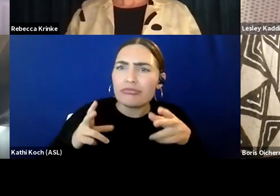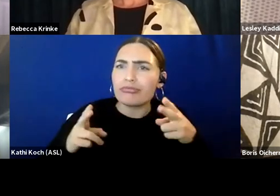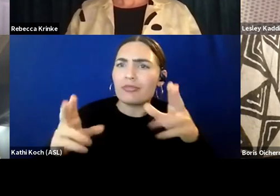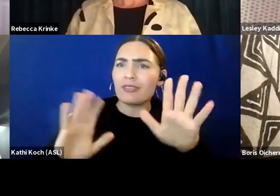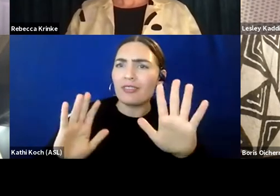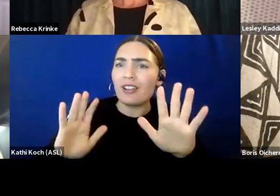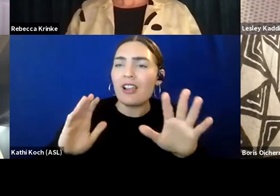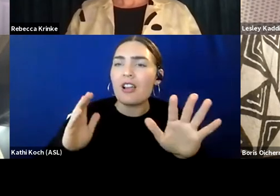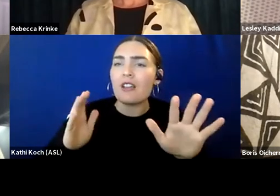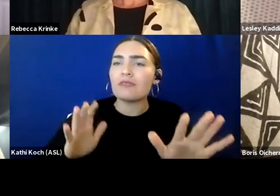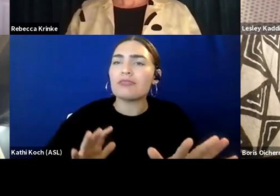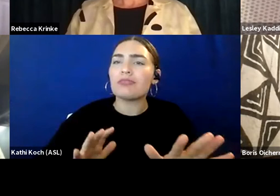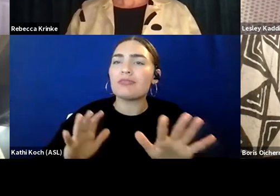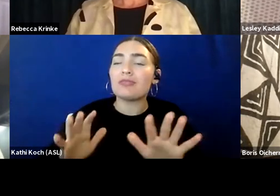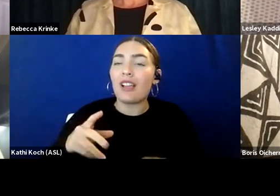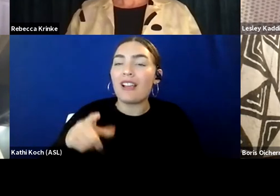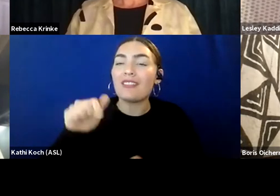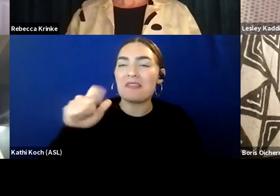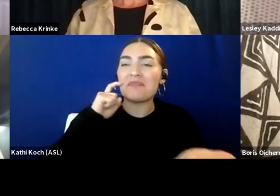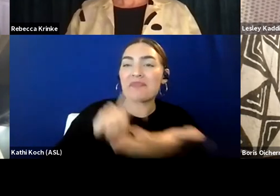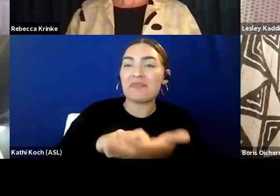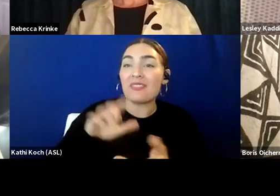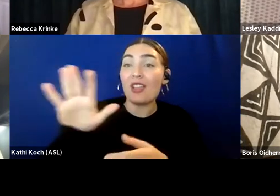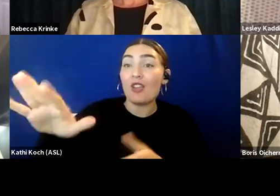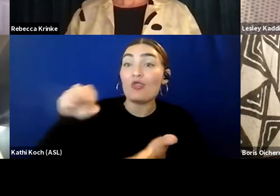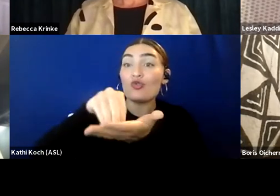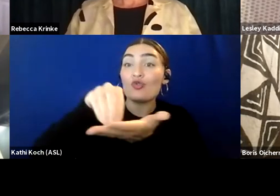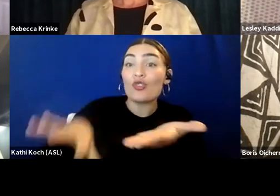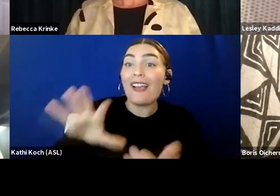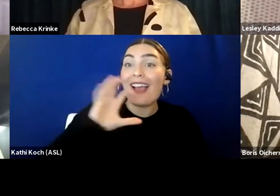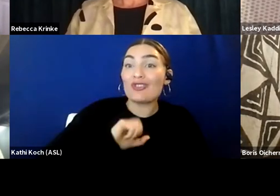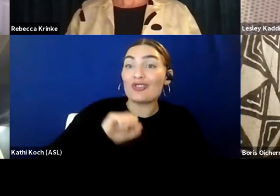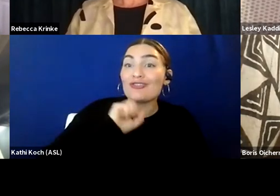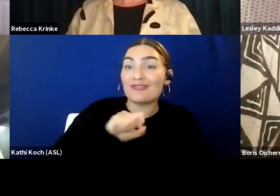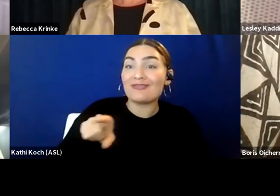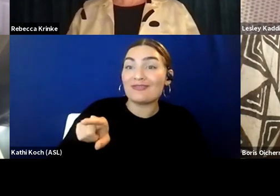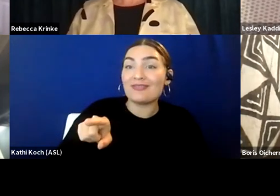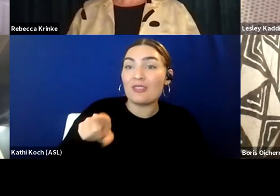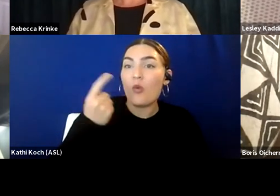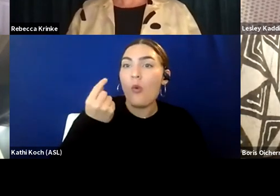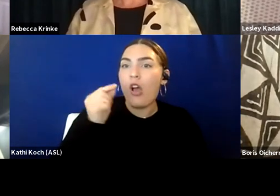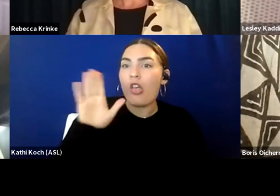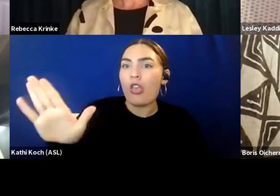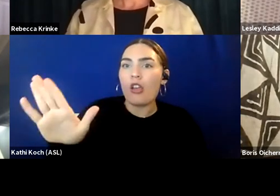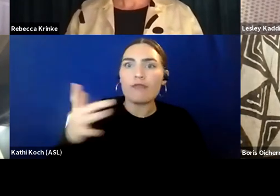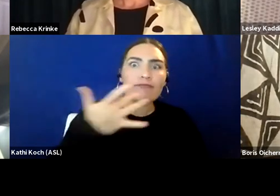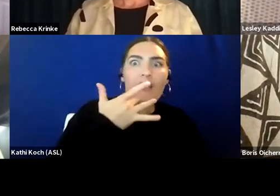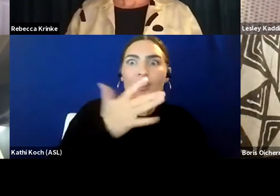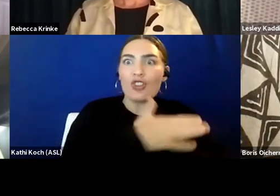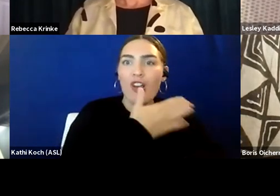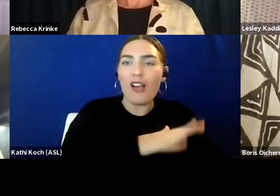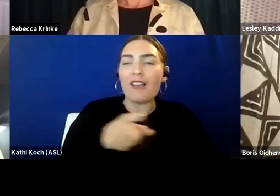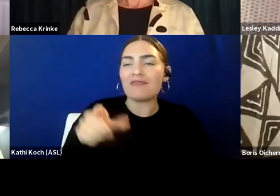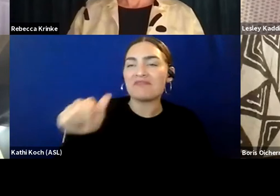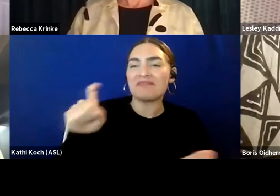always tell how old a student is depending on which one of the two recordings they're most drawn to. So the younger